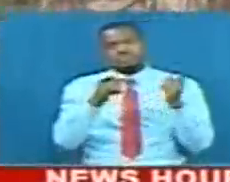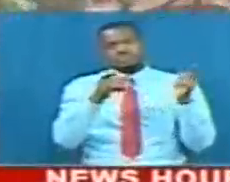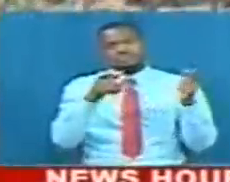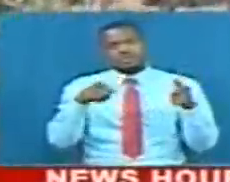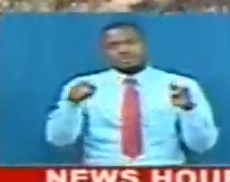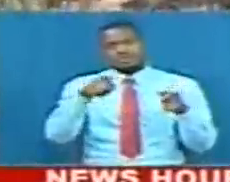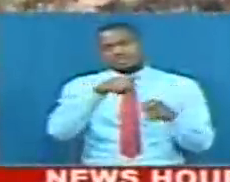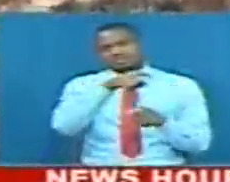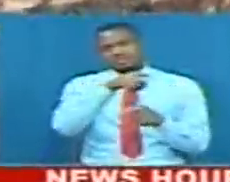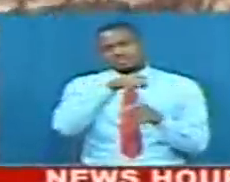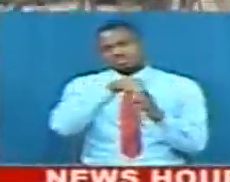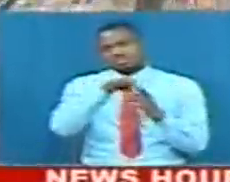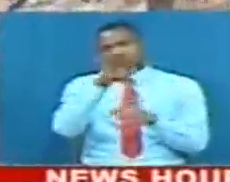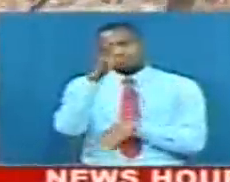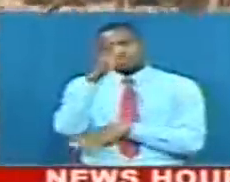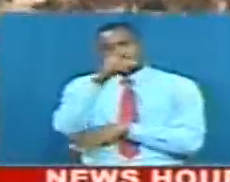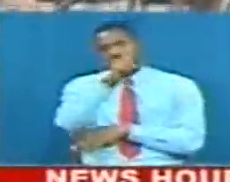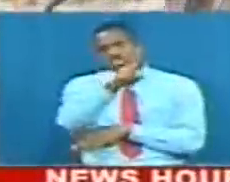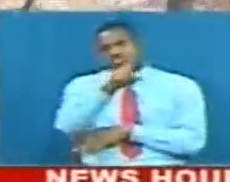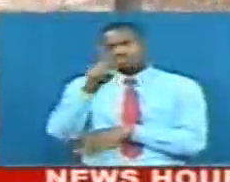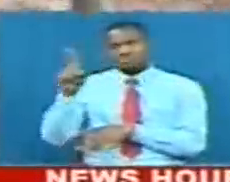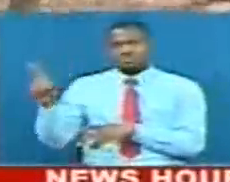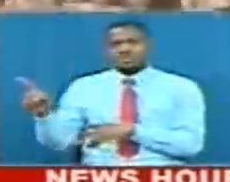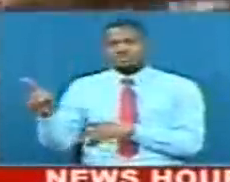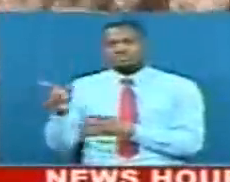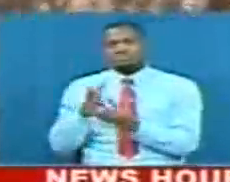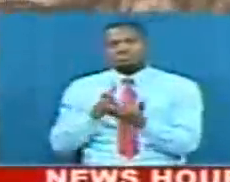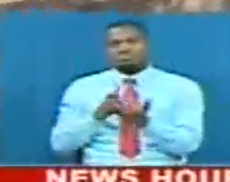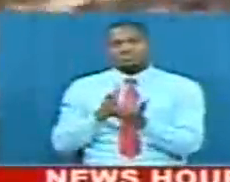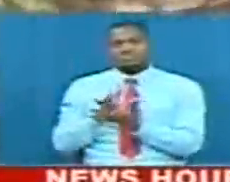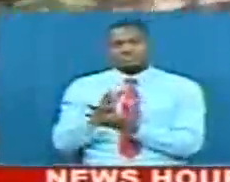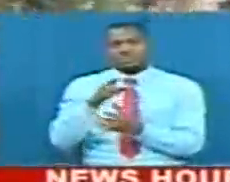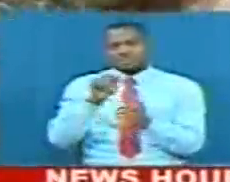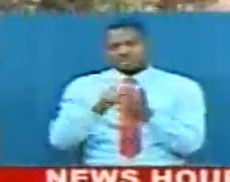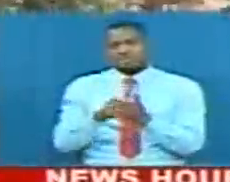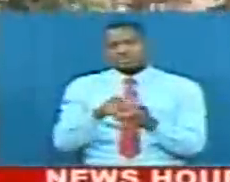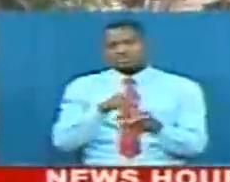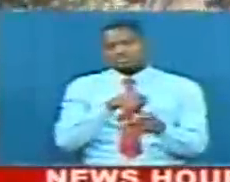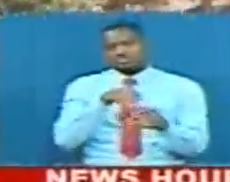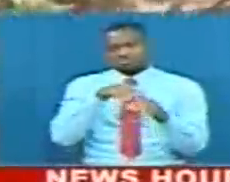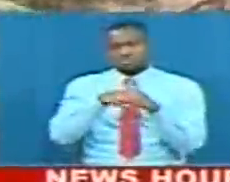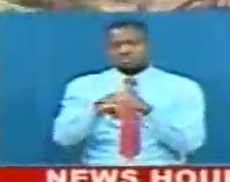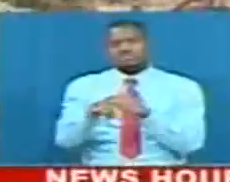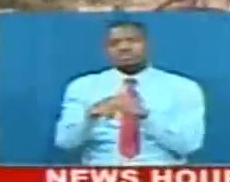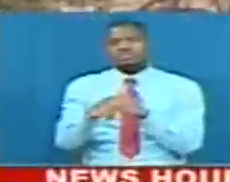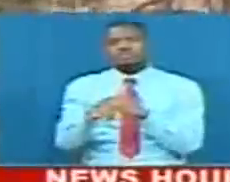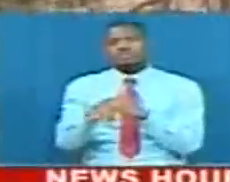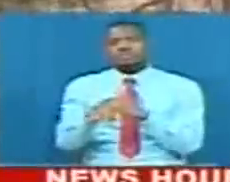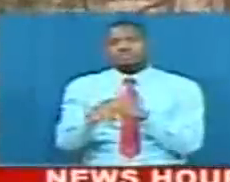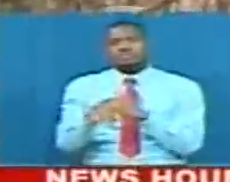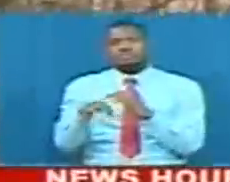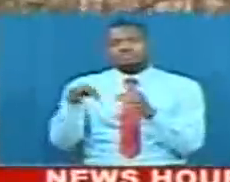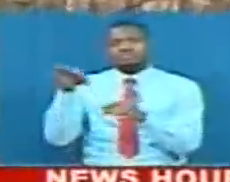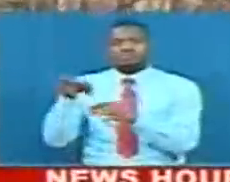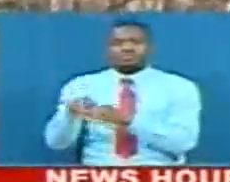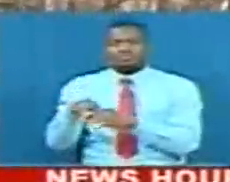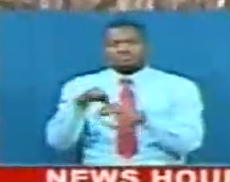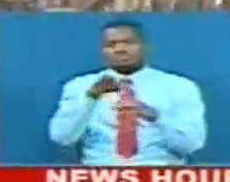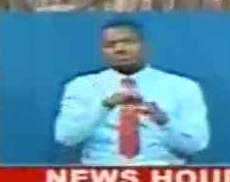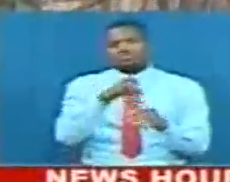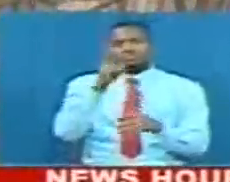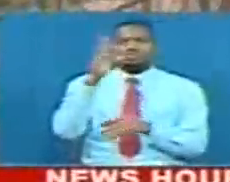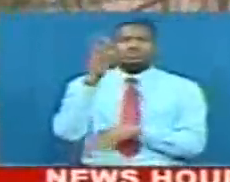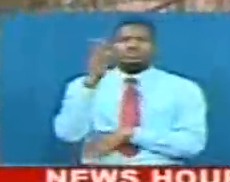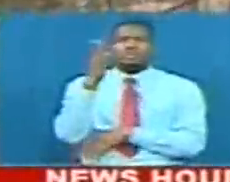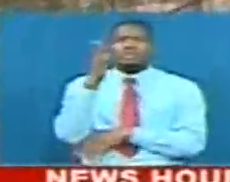through this particular place. You see, there's one here, there's one there. So this was supposed to be entrance. So they planted these